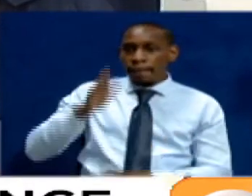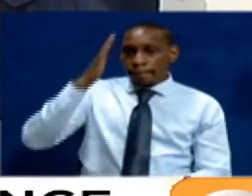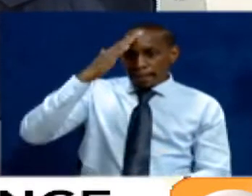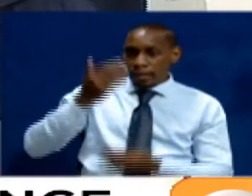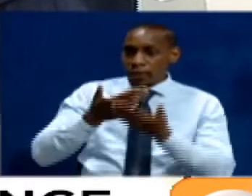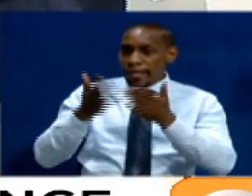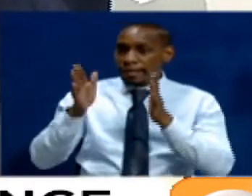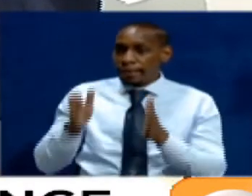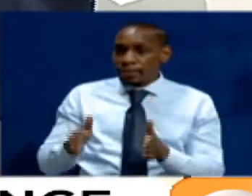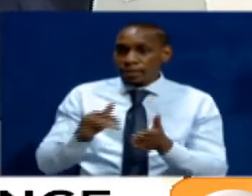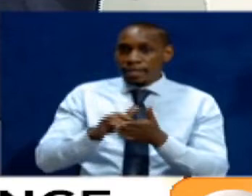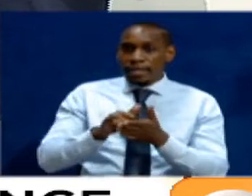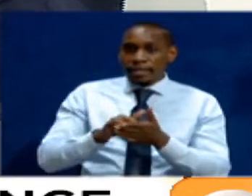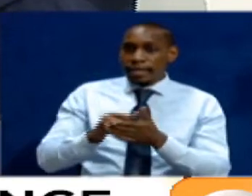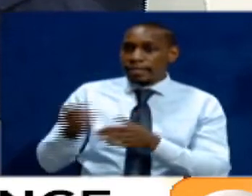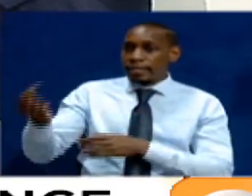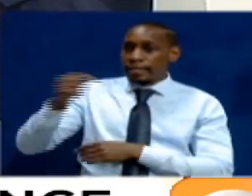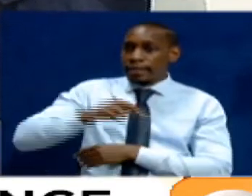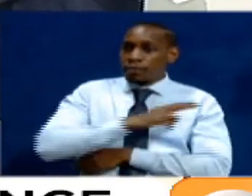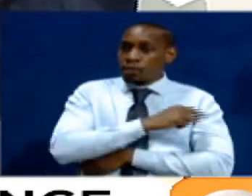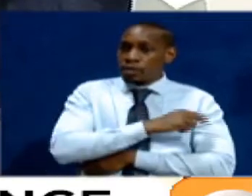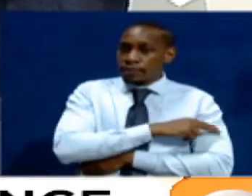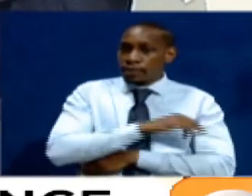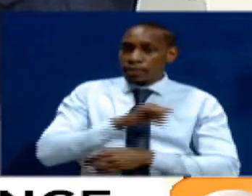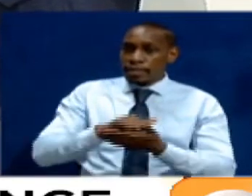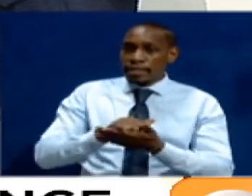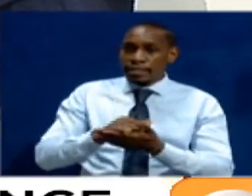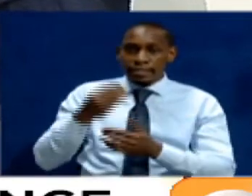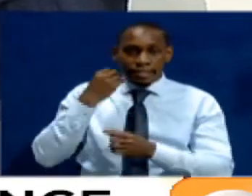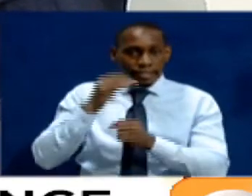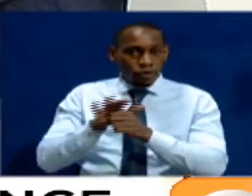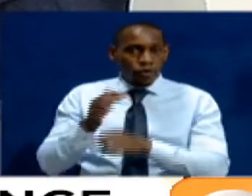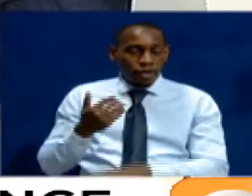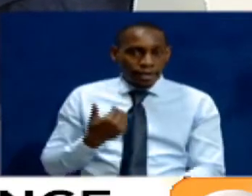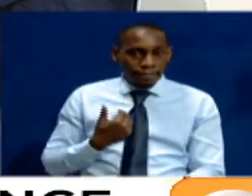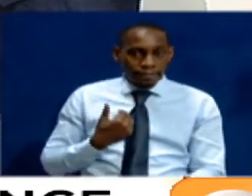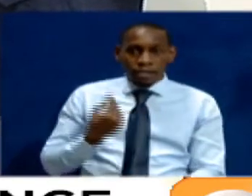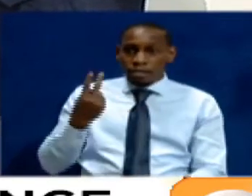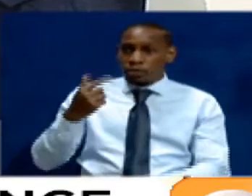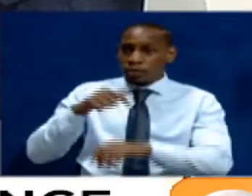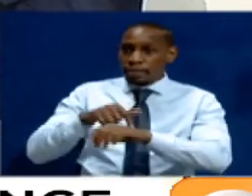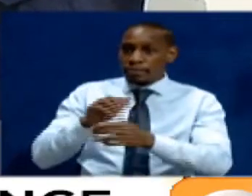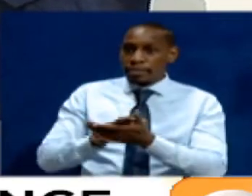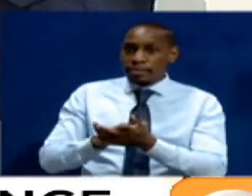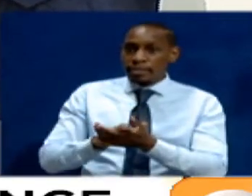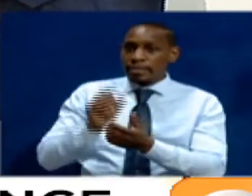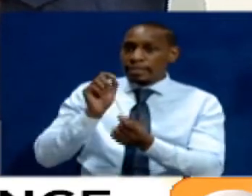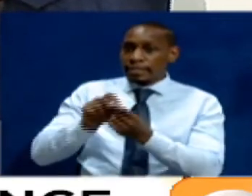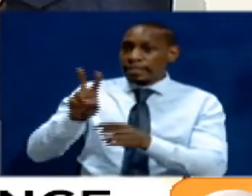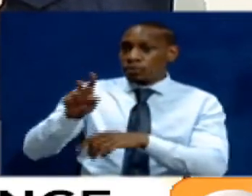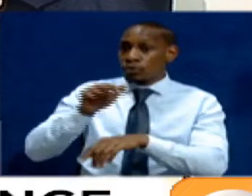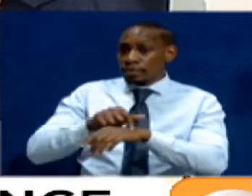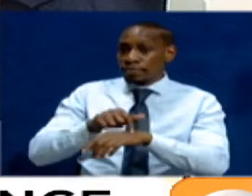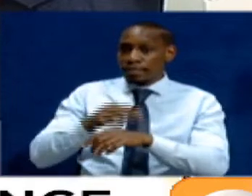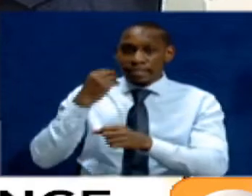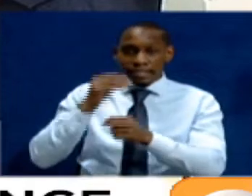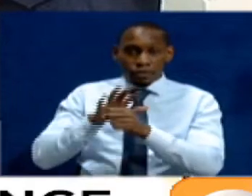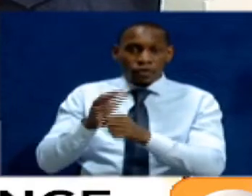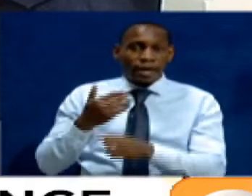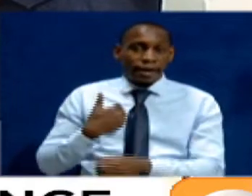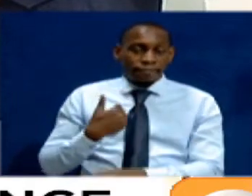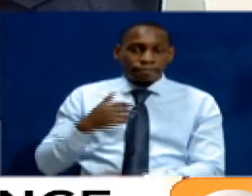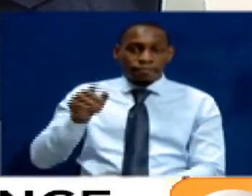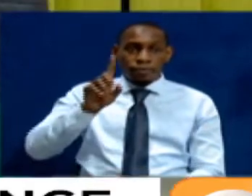know anybody who has walked into your hospital who has had COVID twice, who has tested twice for